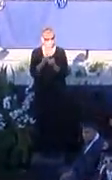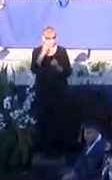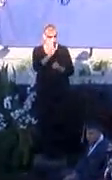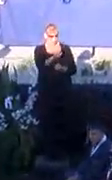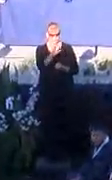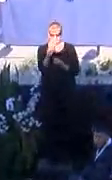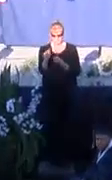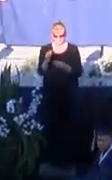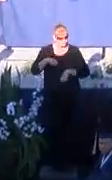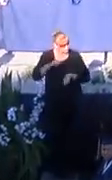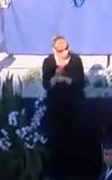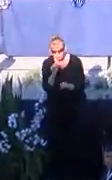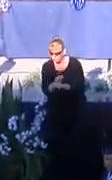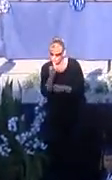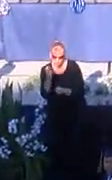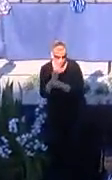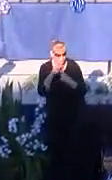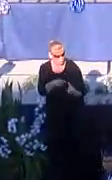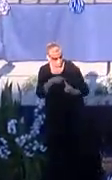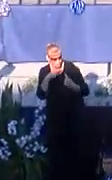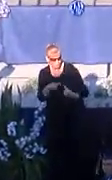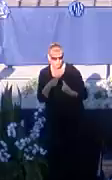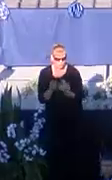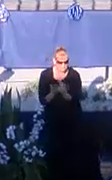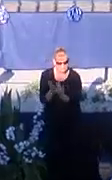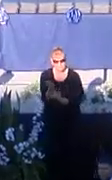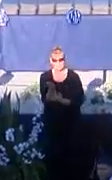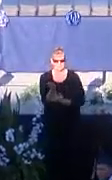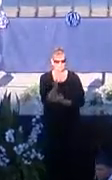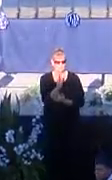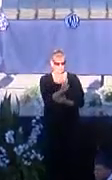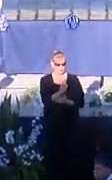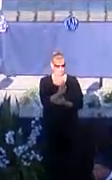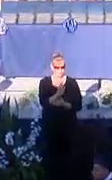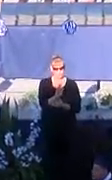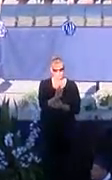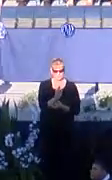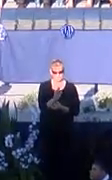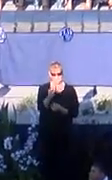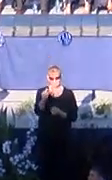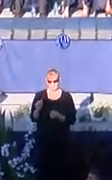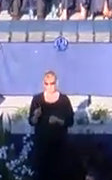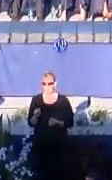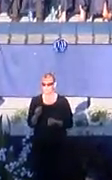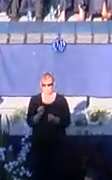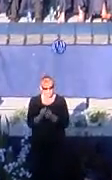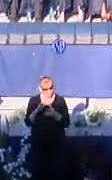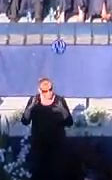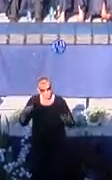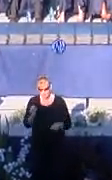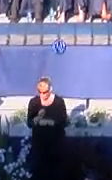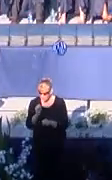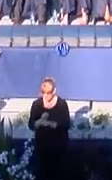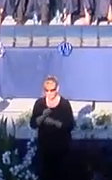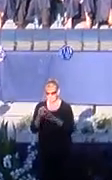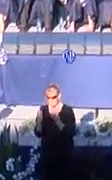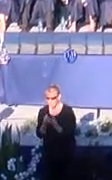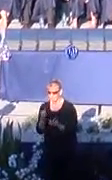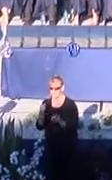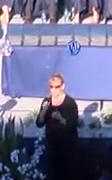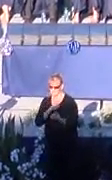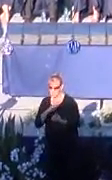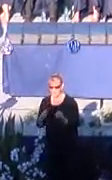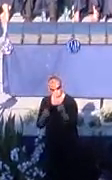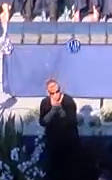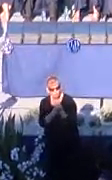disability, and she worked hard through the challenges that dyslexia presented. With a lot of hard work and a helpful, supportive family and staff, she